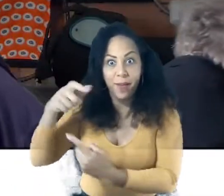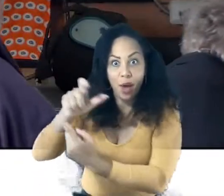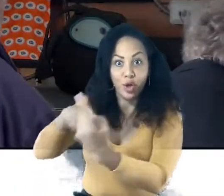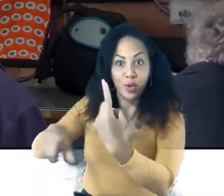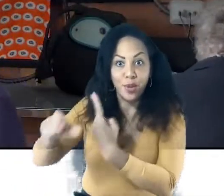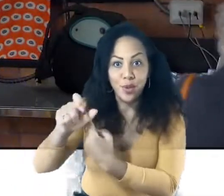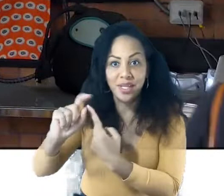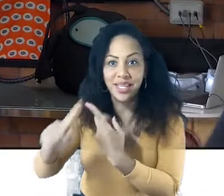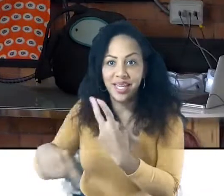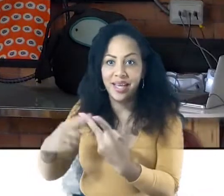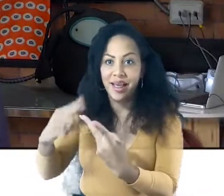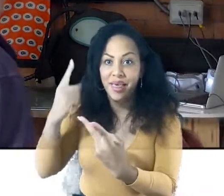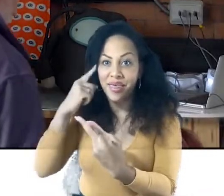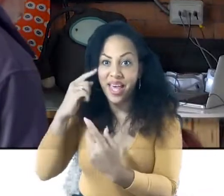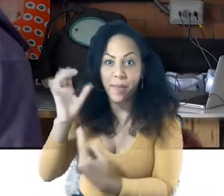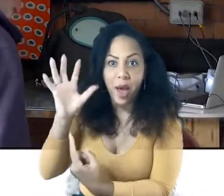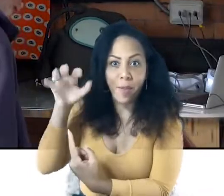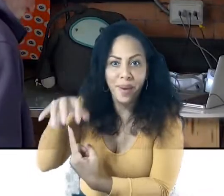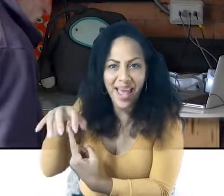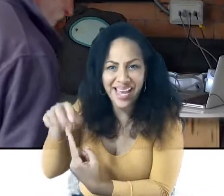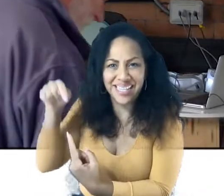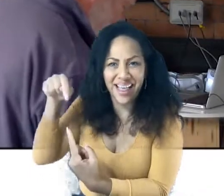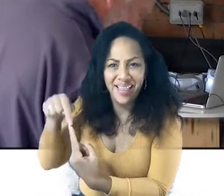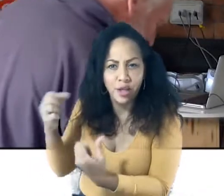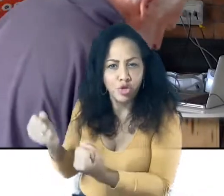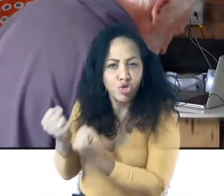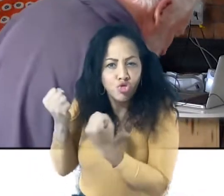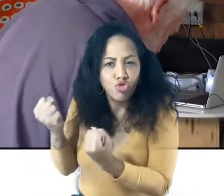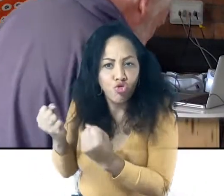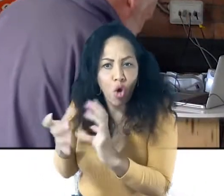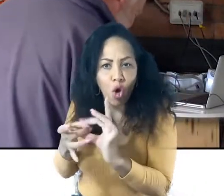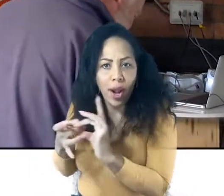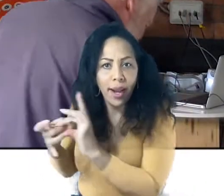linked. And then I also think about song.